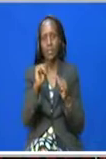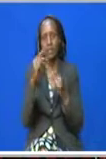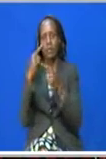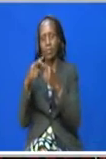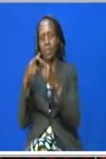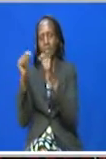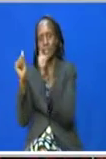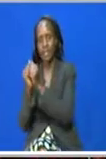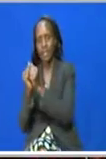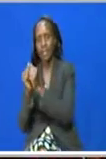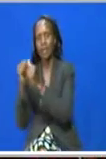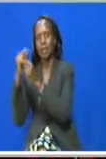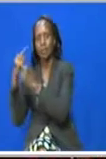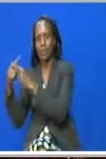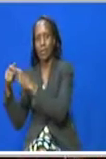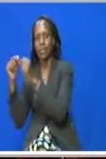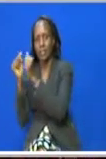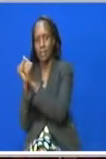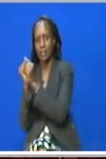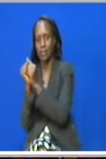by 10 centimeters.